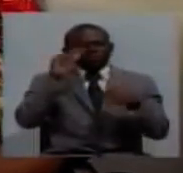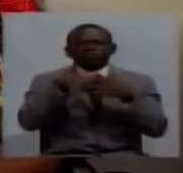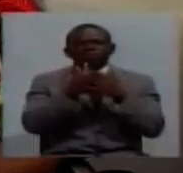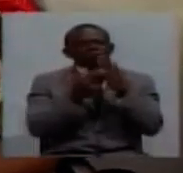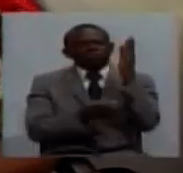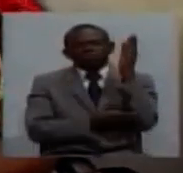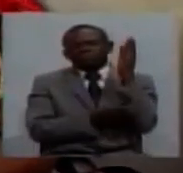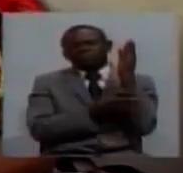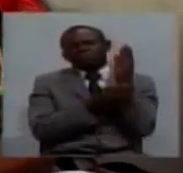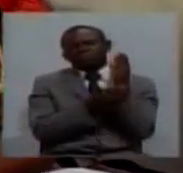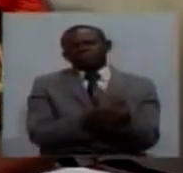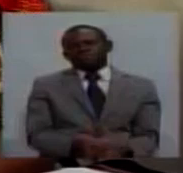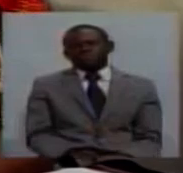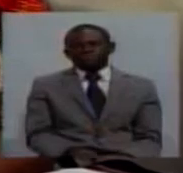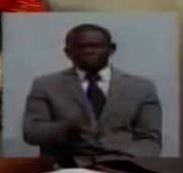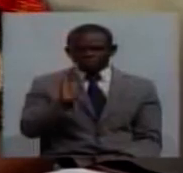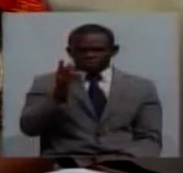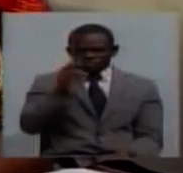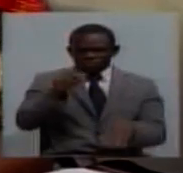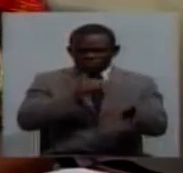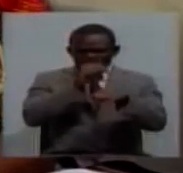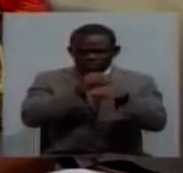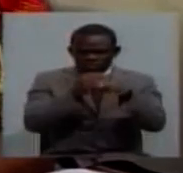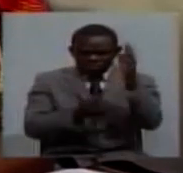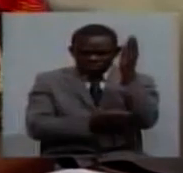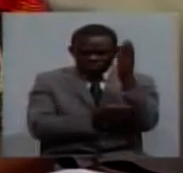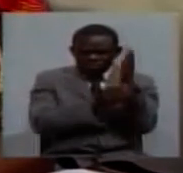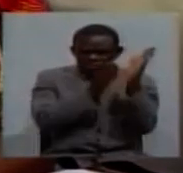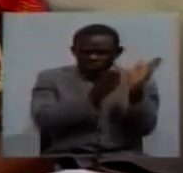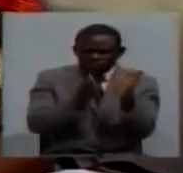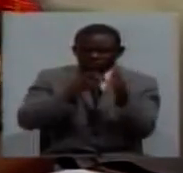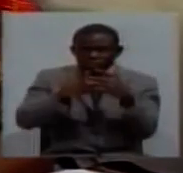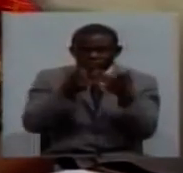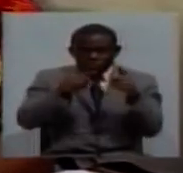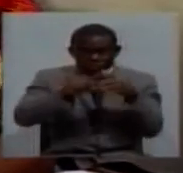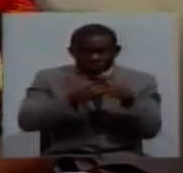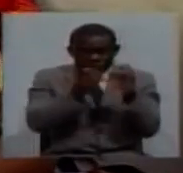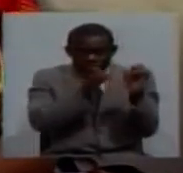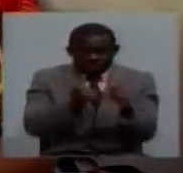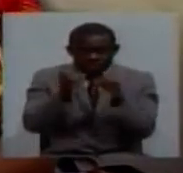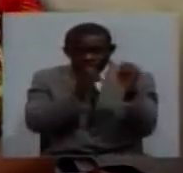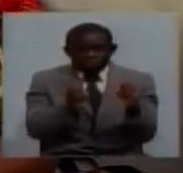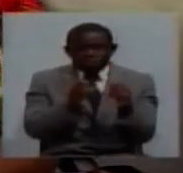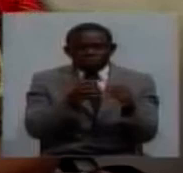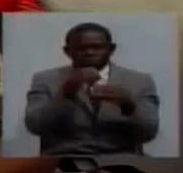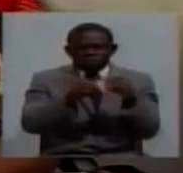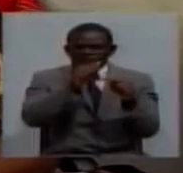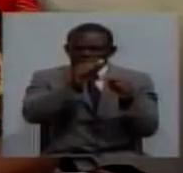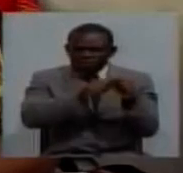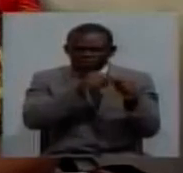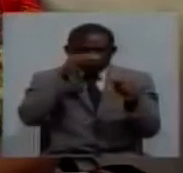begins to be implemented, we require baseline from every ministry, so that we start in 2017 on this